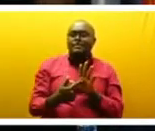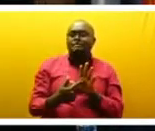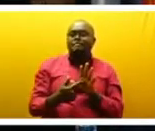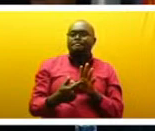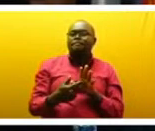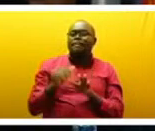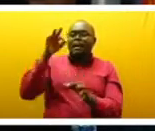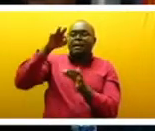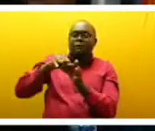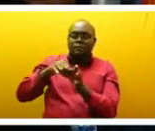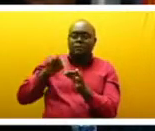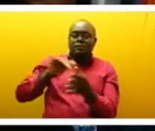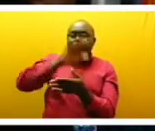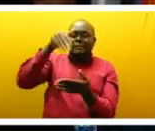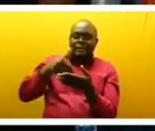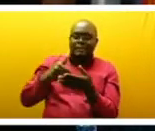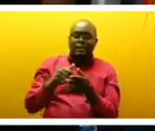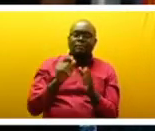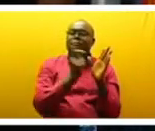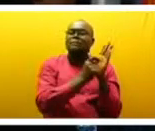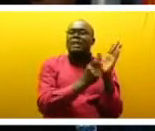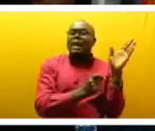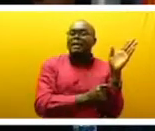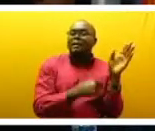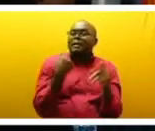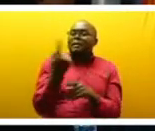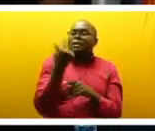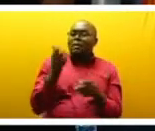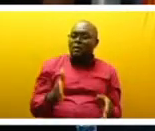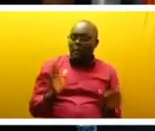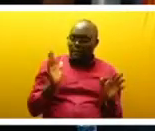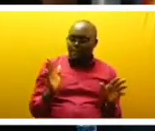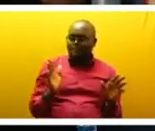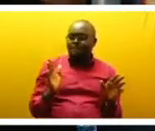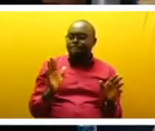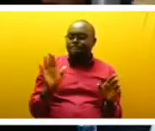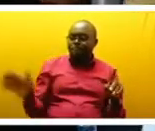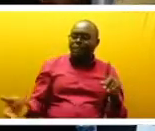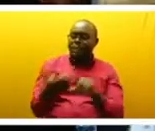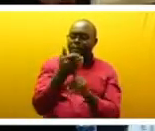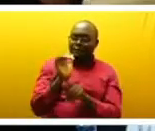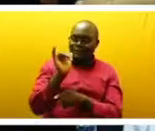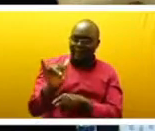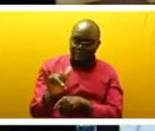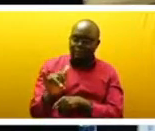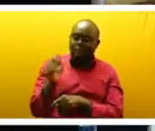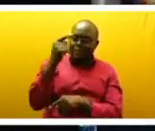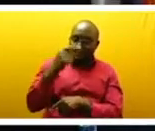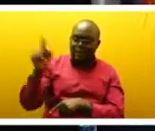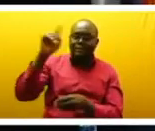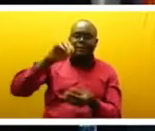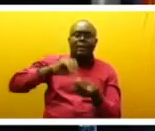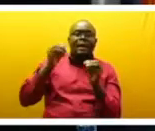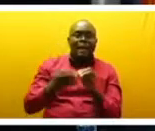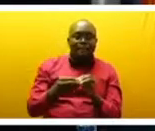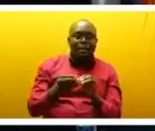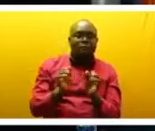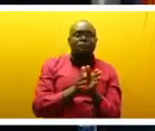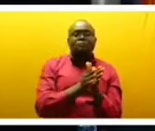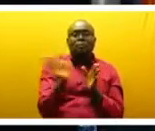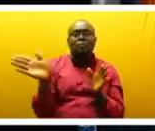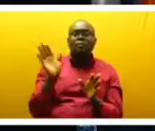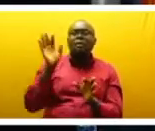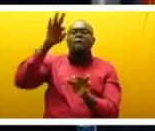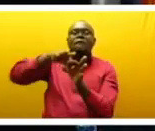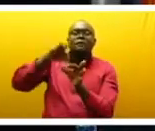polling station diary. The only way of arriving at a precise number of stray ballots